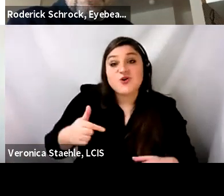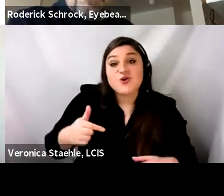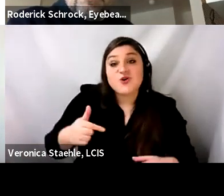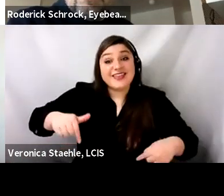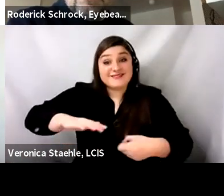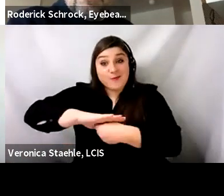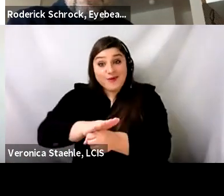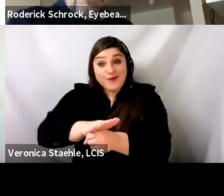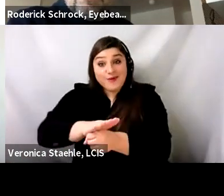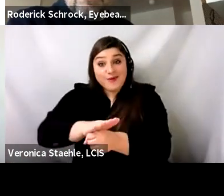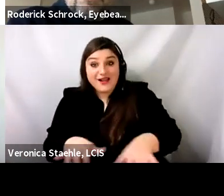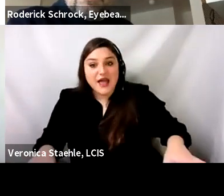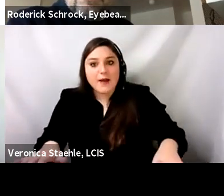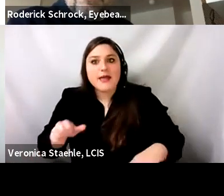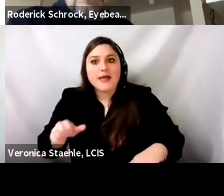clearly